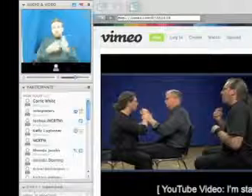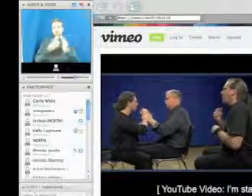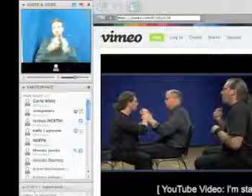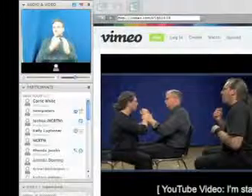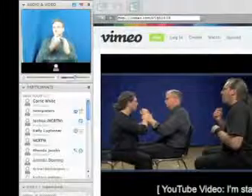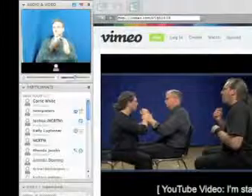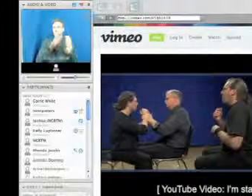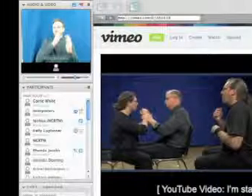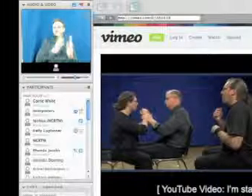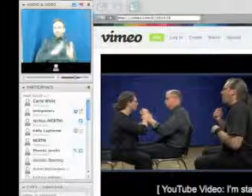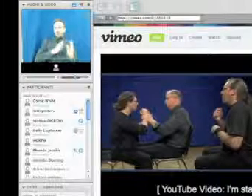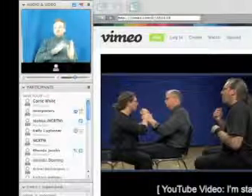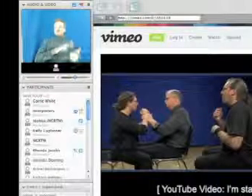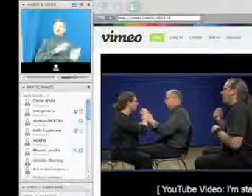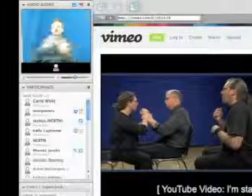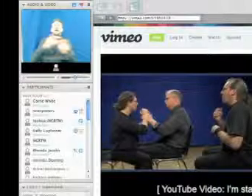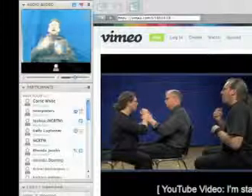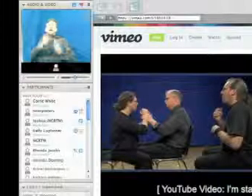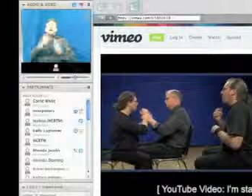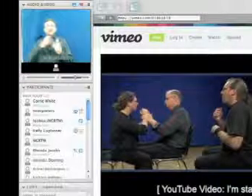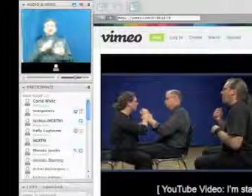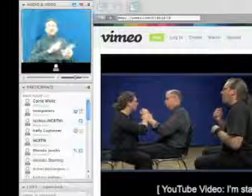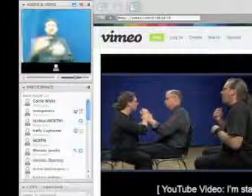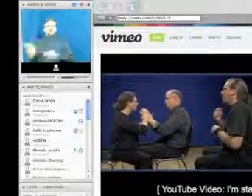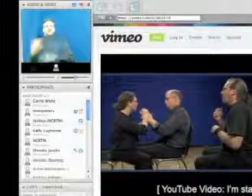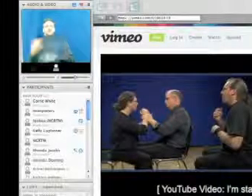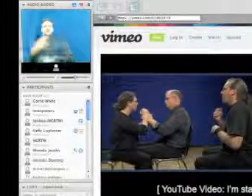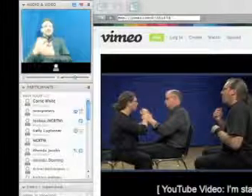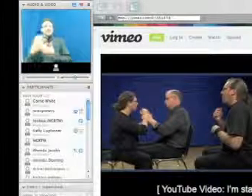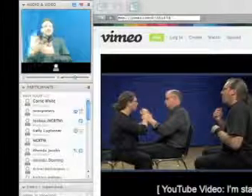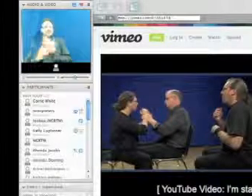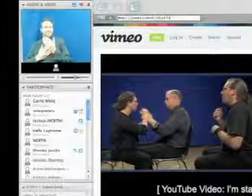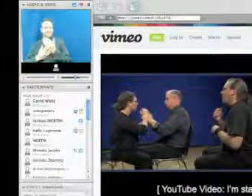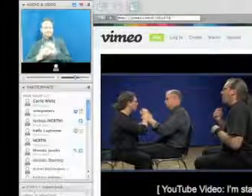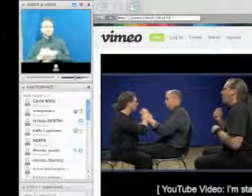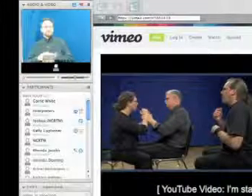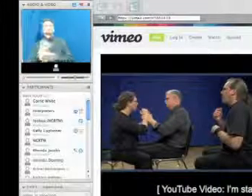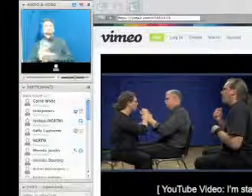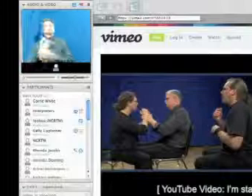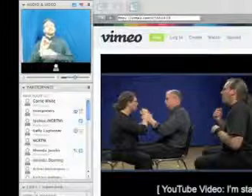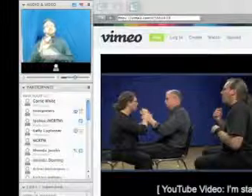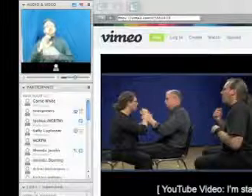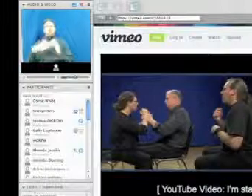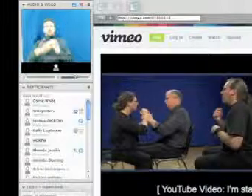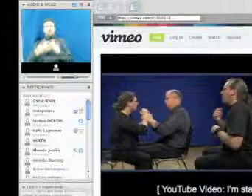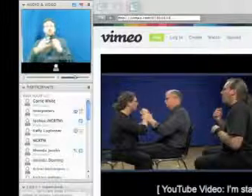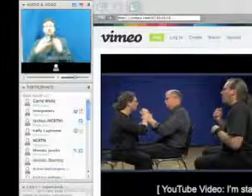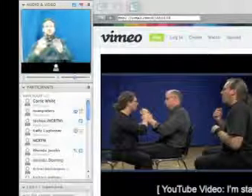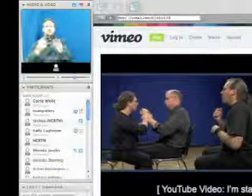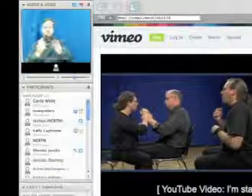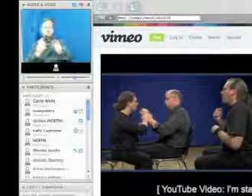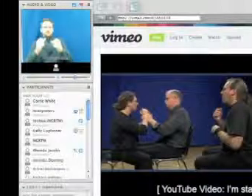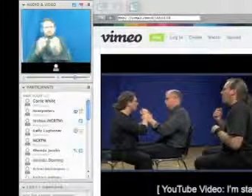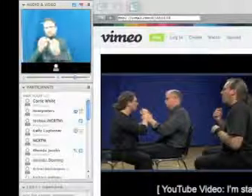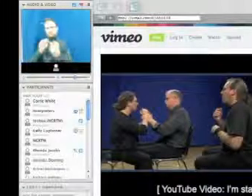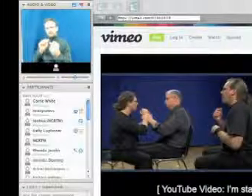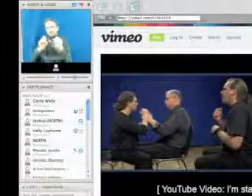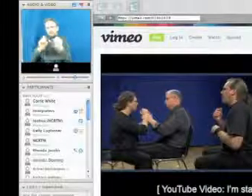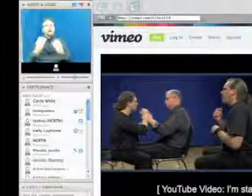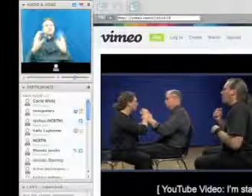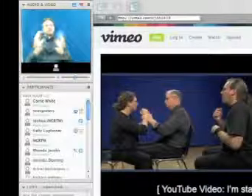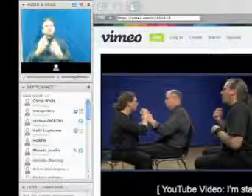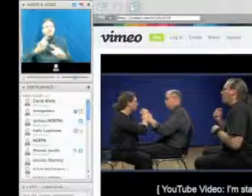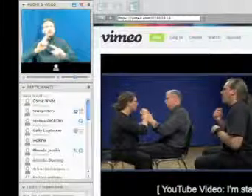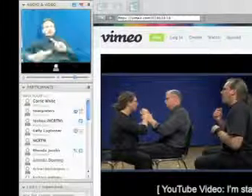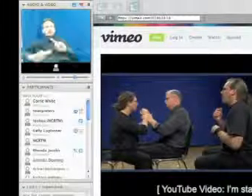Role shifting from right to left hand, small signing space, and the material was condensed to the pertinent information.